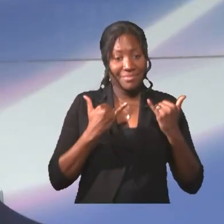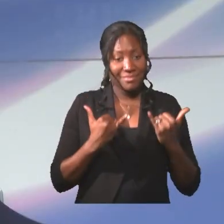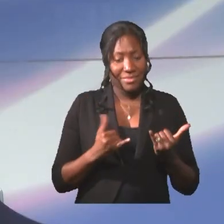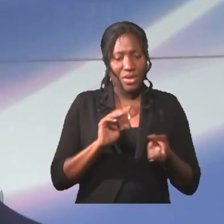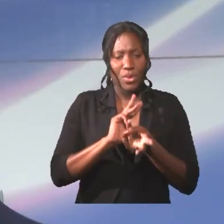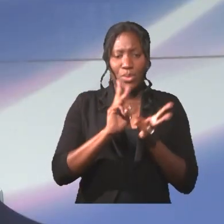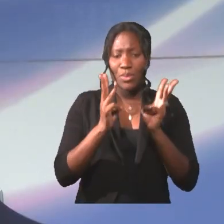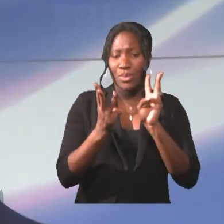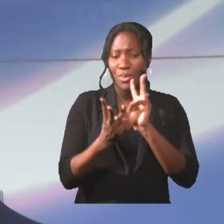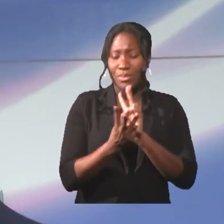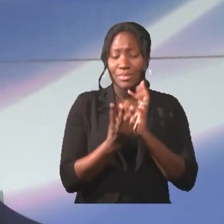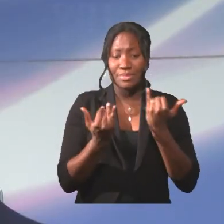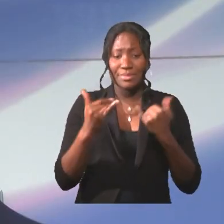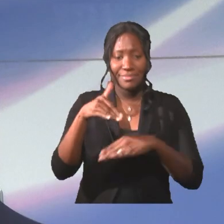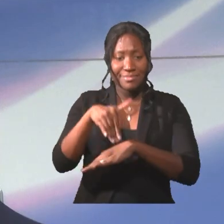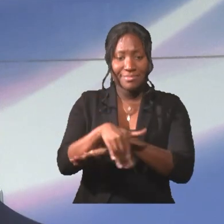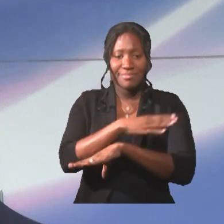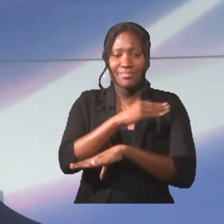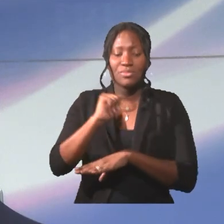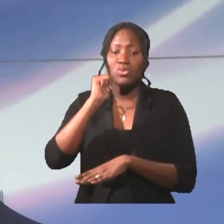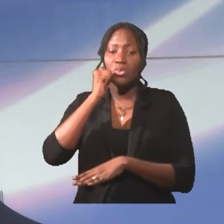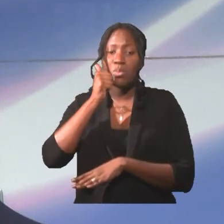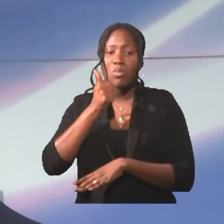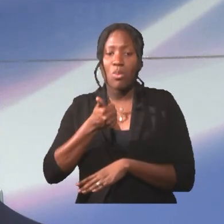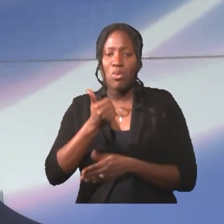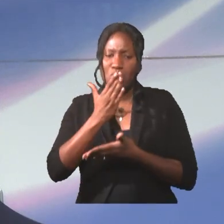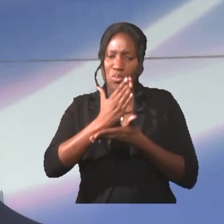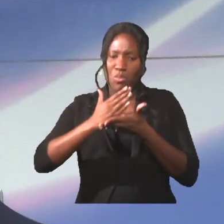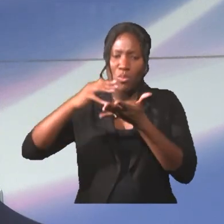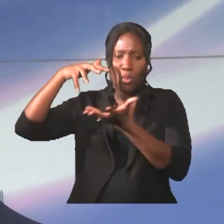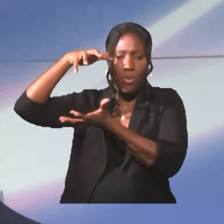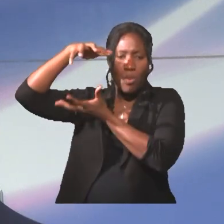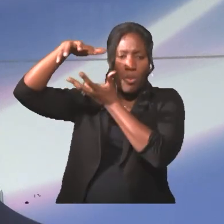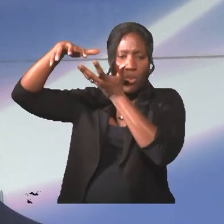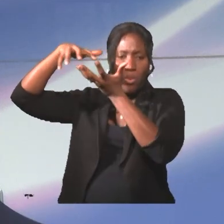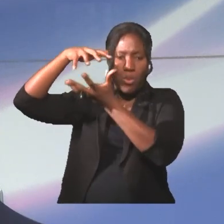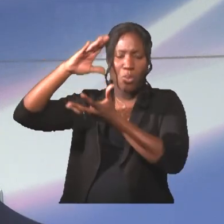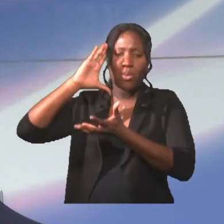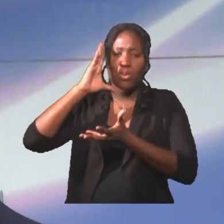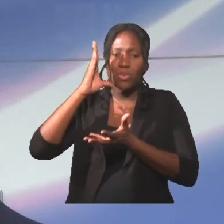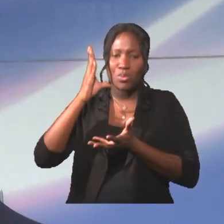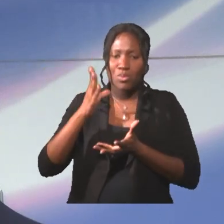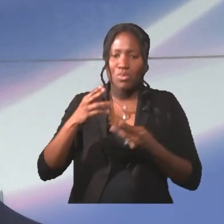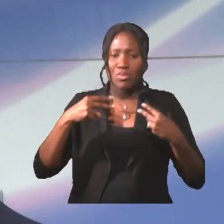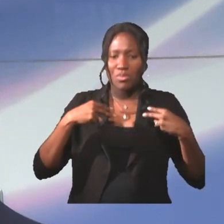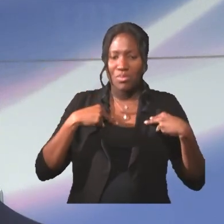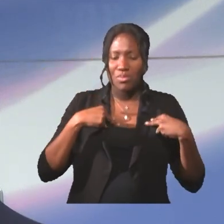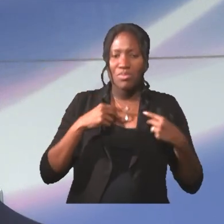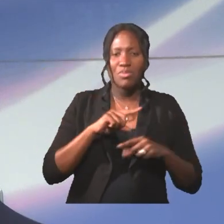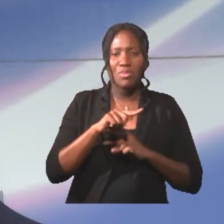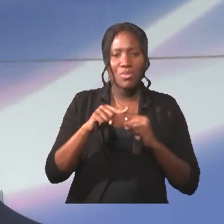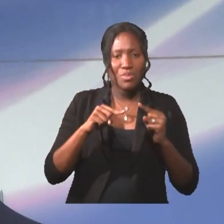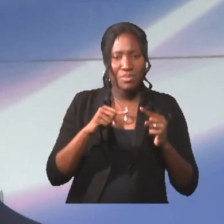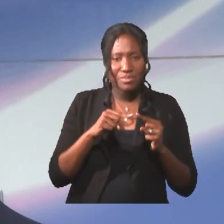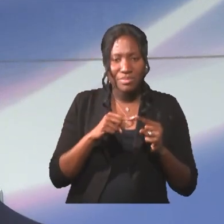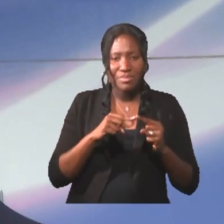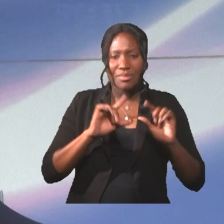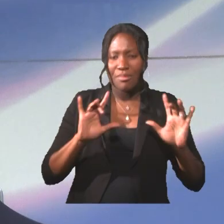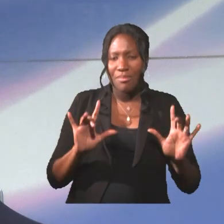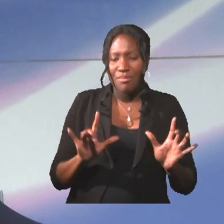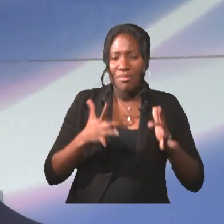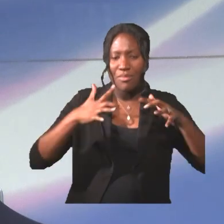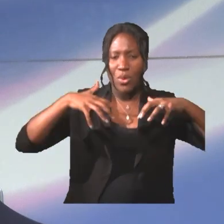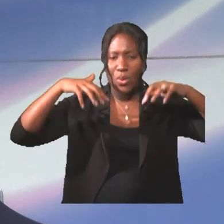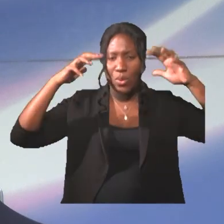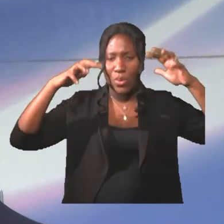And in the weather, tonight and tomorrow, partly cloudy conditions can be interrupted by cloudy periods with